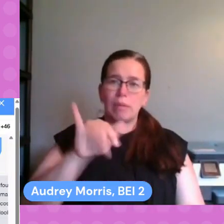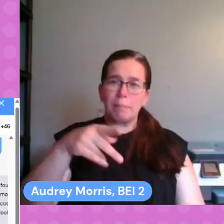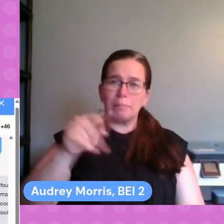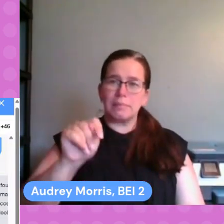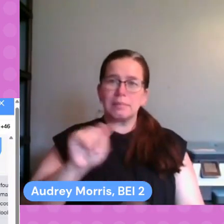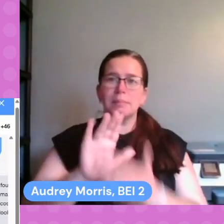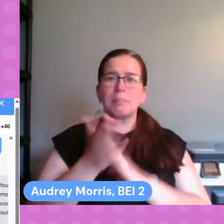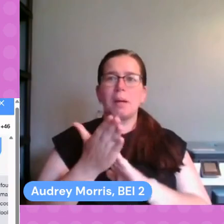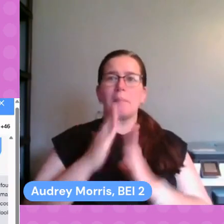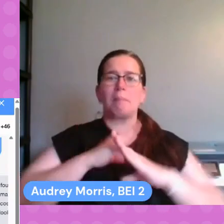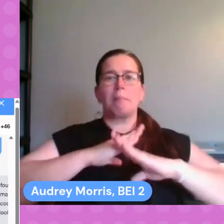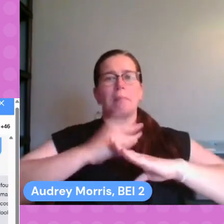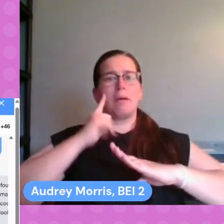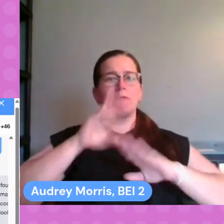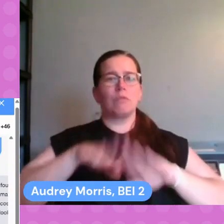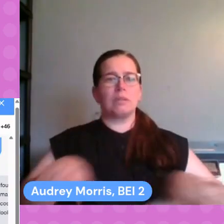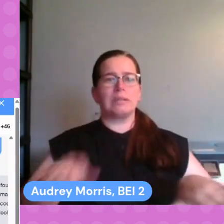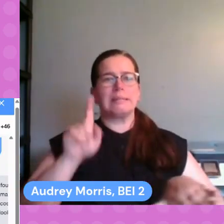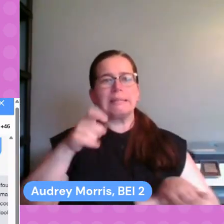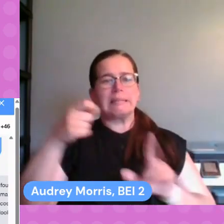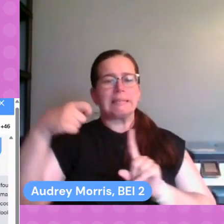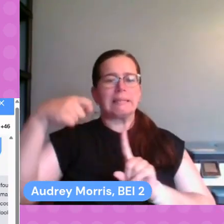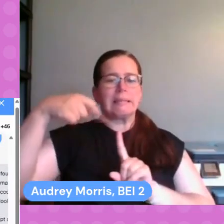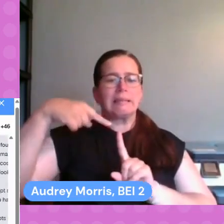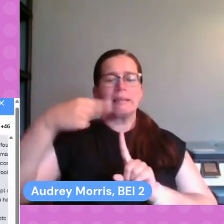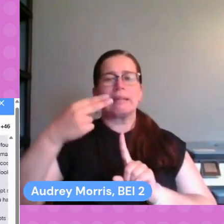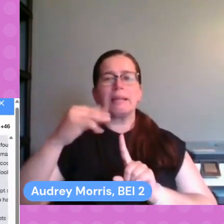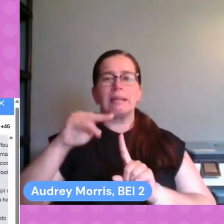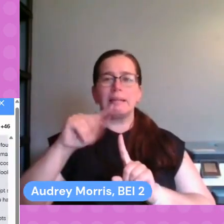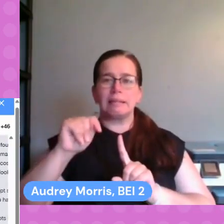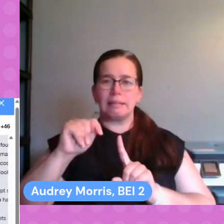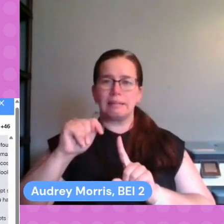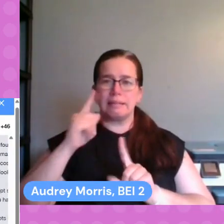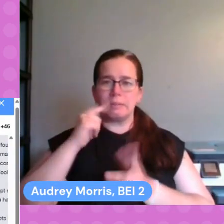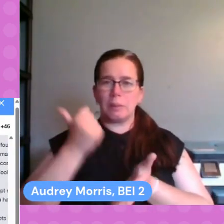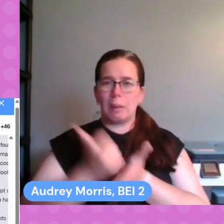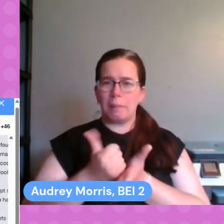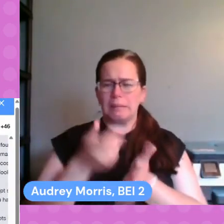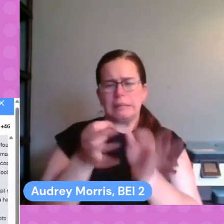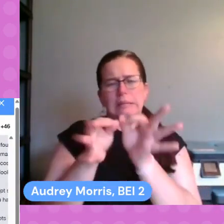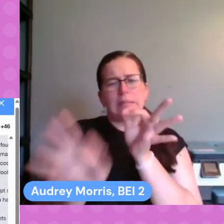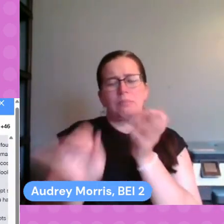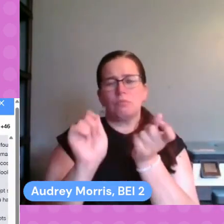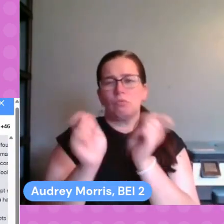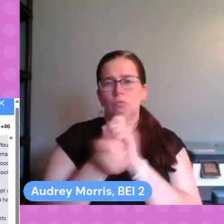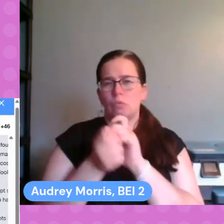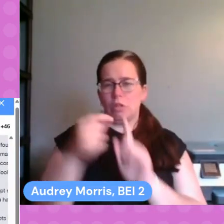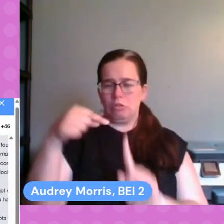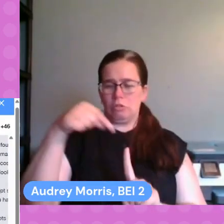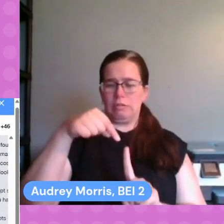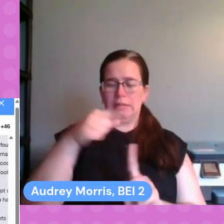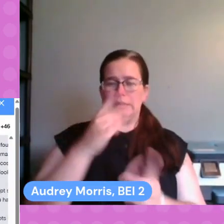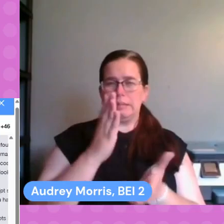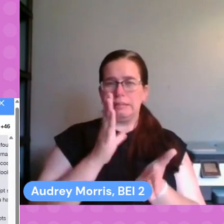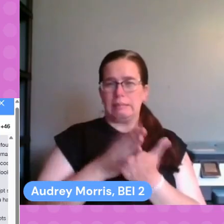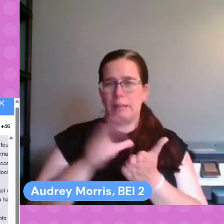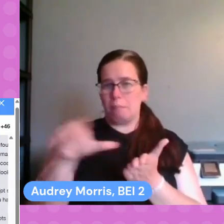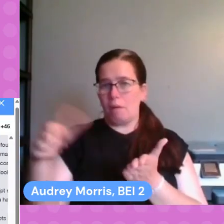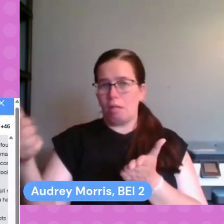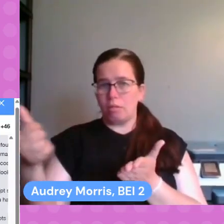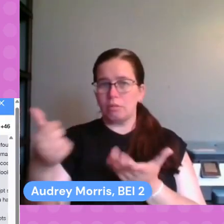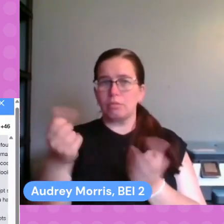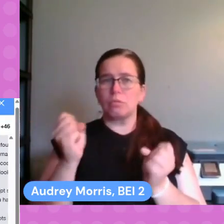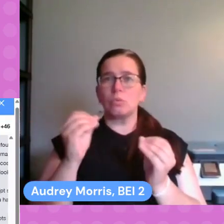kids. They just need that little hint to get past it. And here's a simple change. When you go there, just stop the other scripts. So once